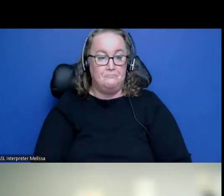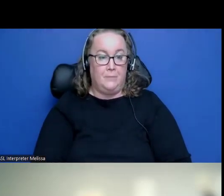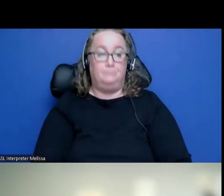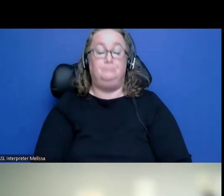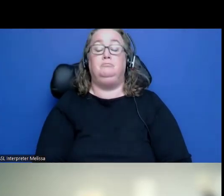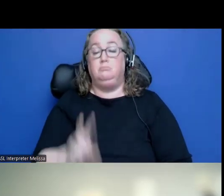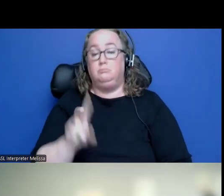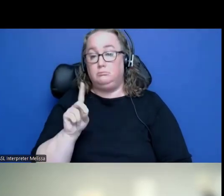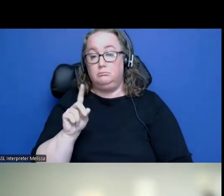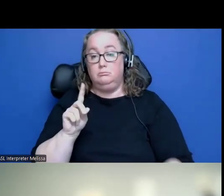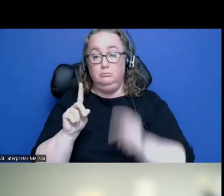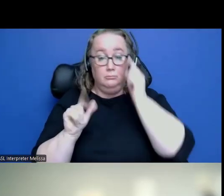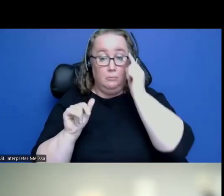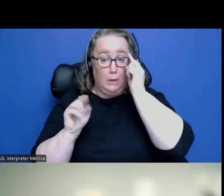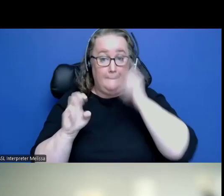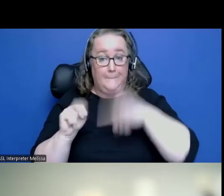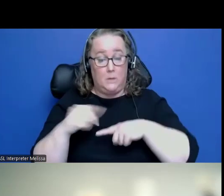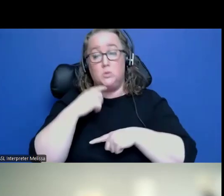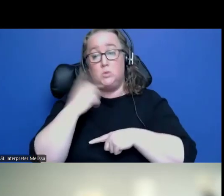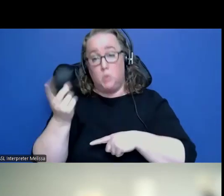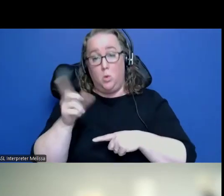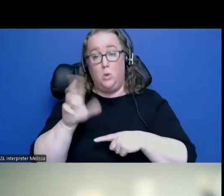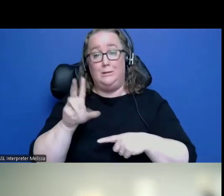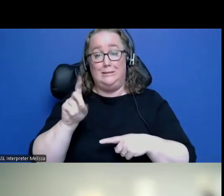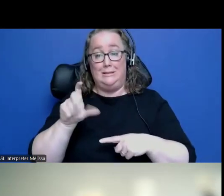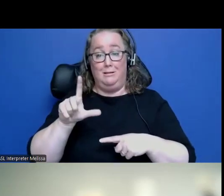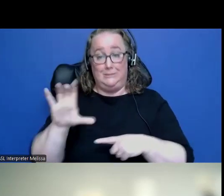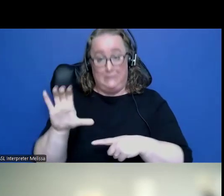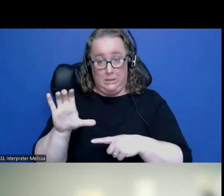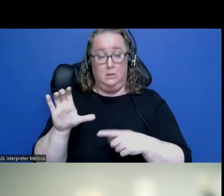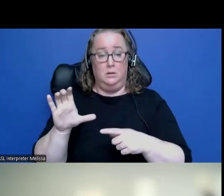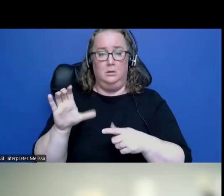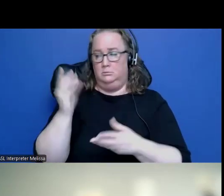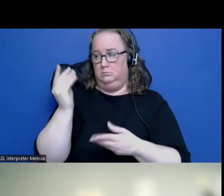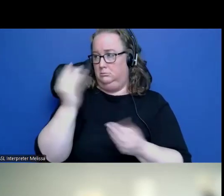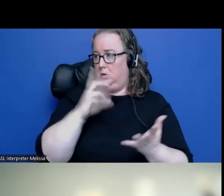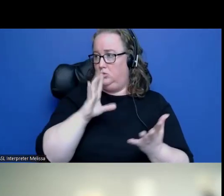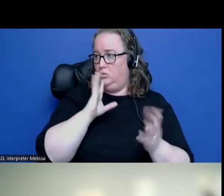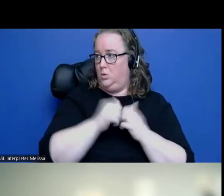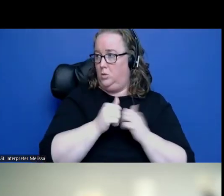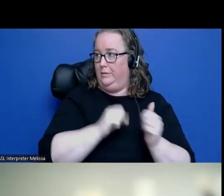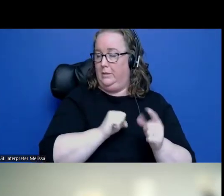Damon described to DLC speaking with Bridgewater staff,